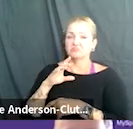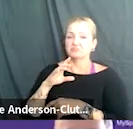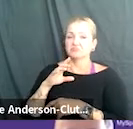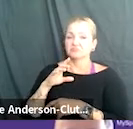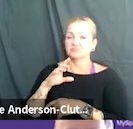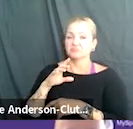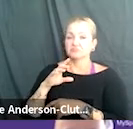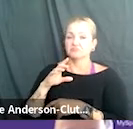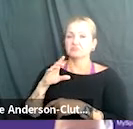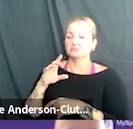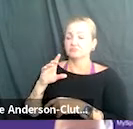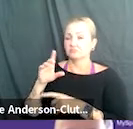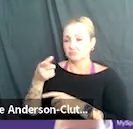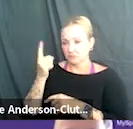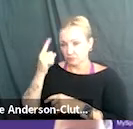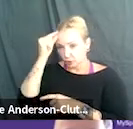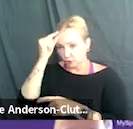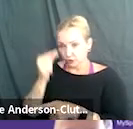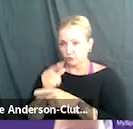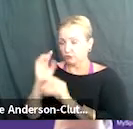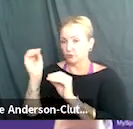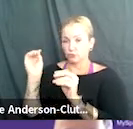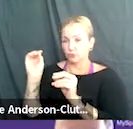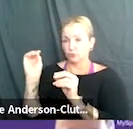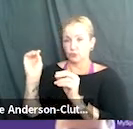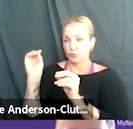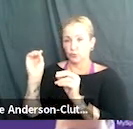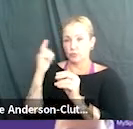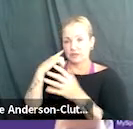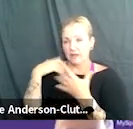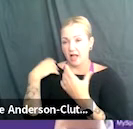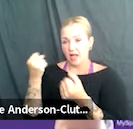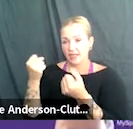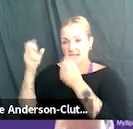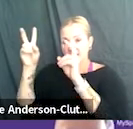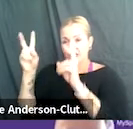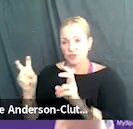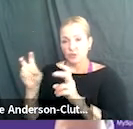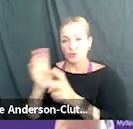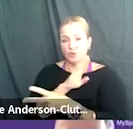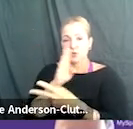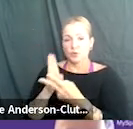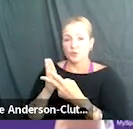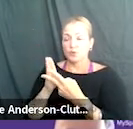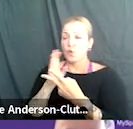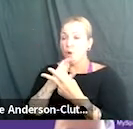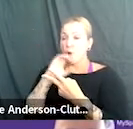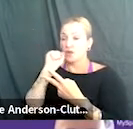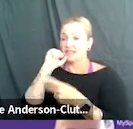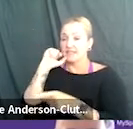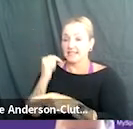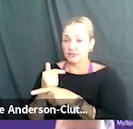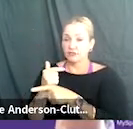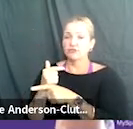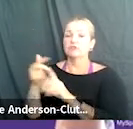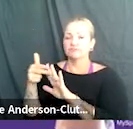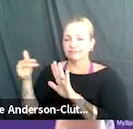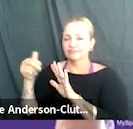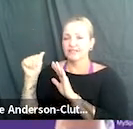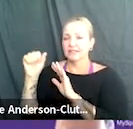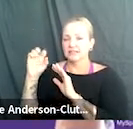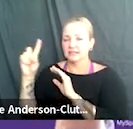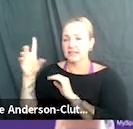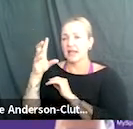Meg, she also has autism spectrum disorder and intellectual disability. And interestingly, during the summer of 2020, she developed